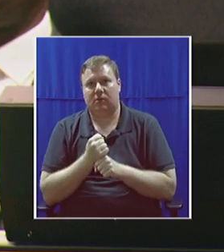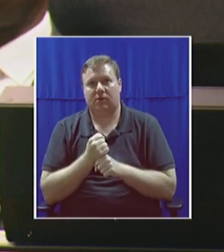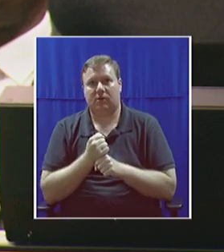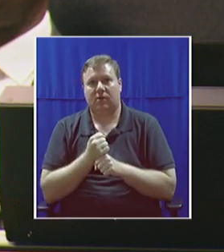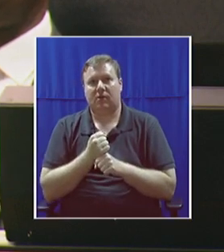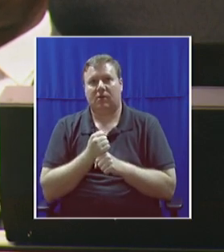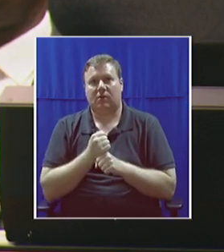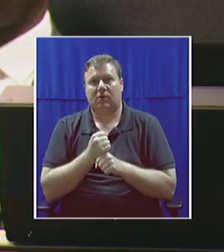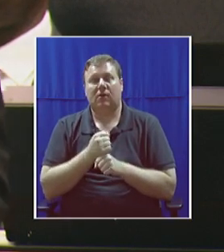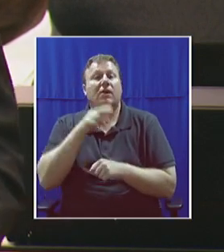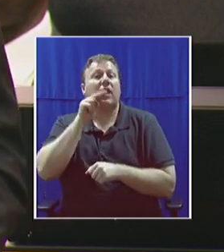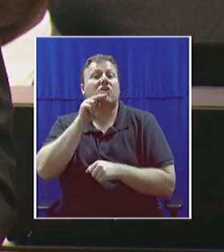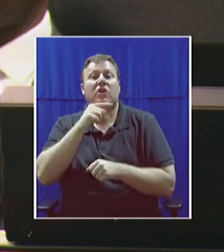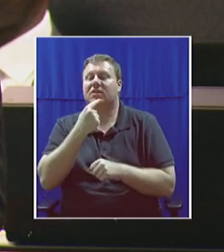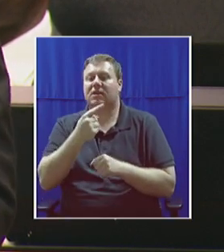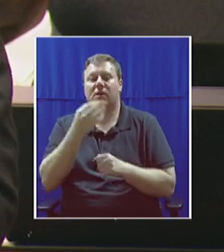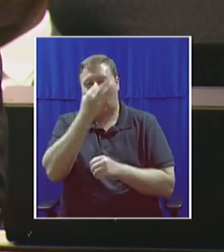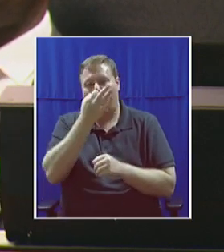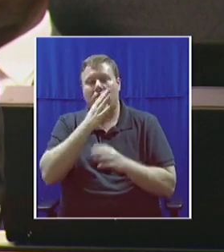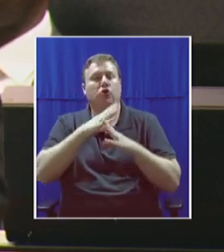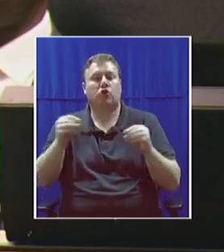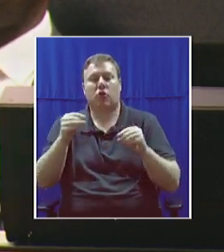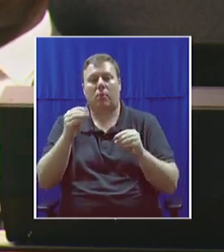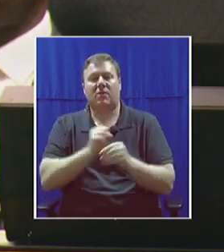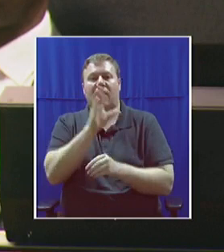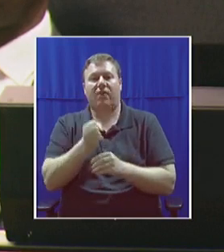stopping it export of crude oil to our